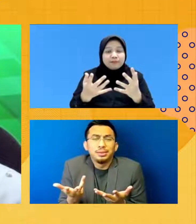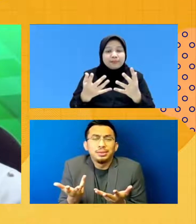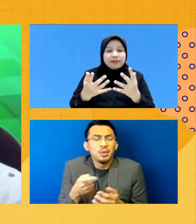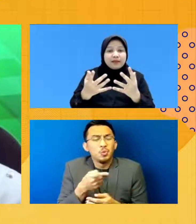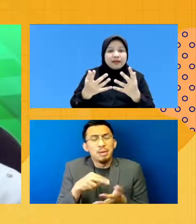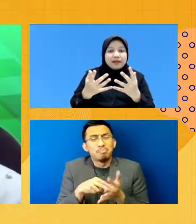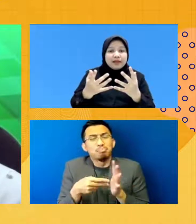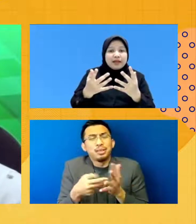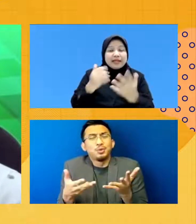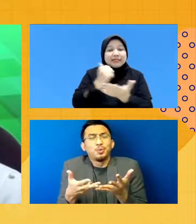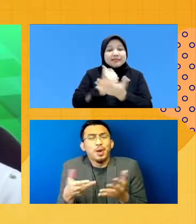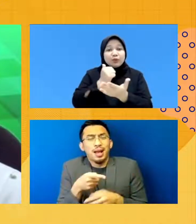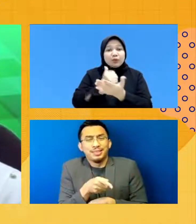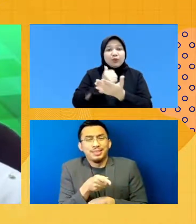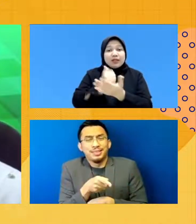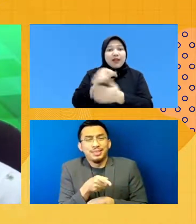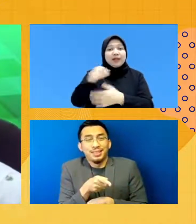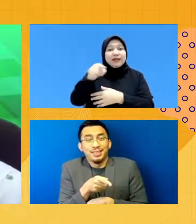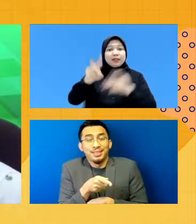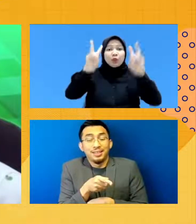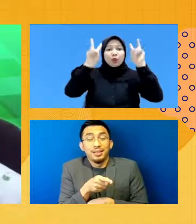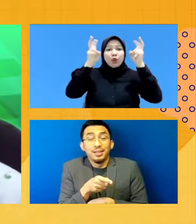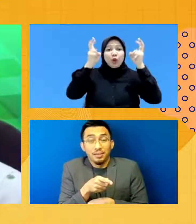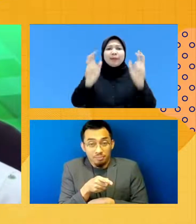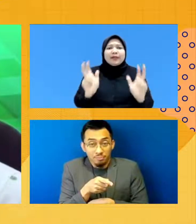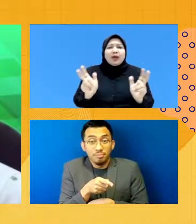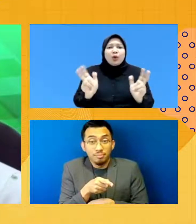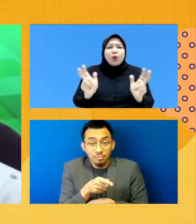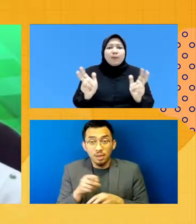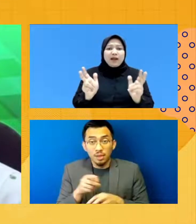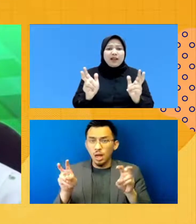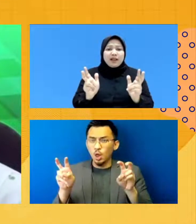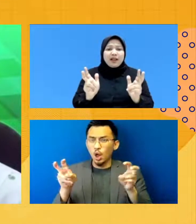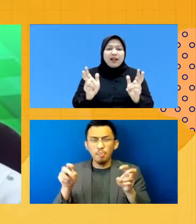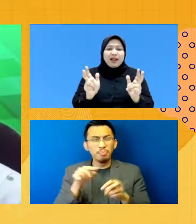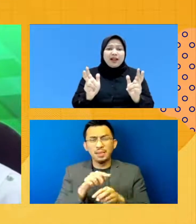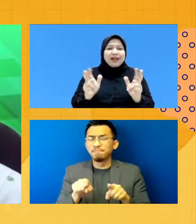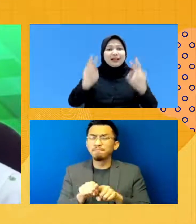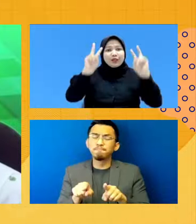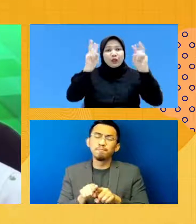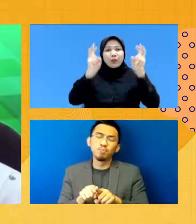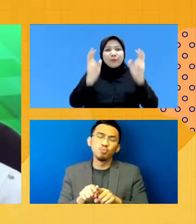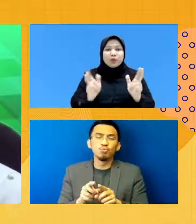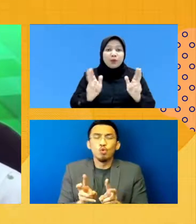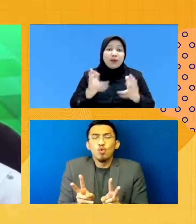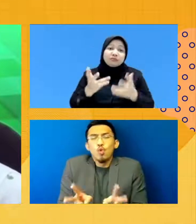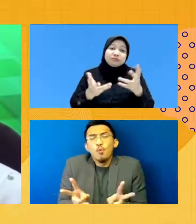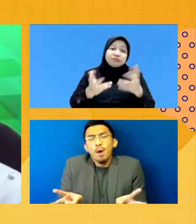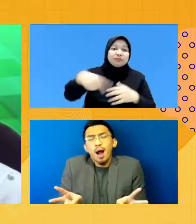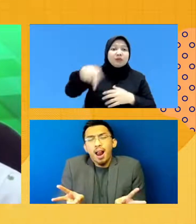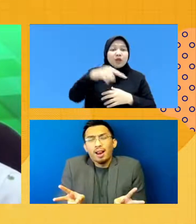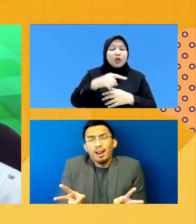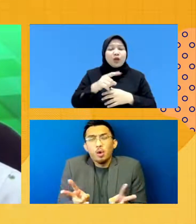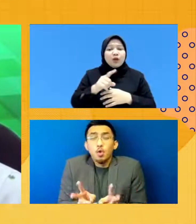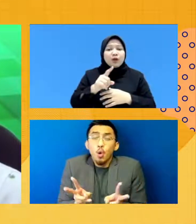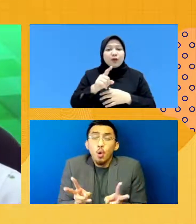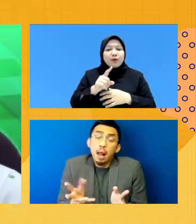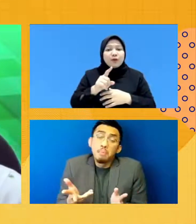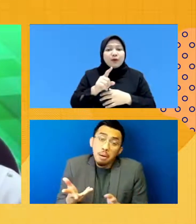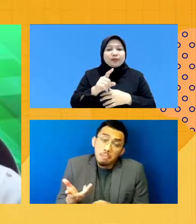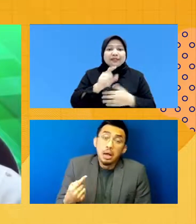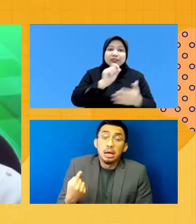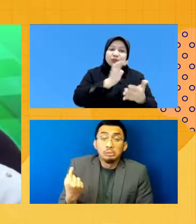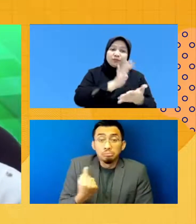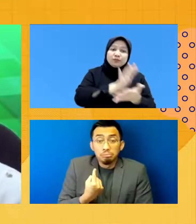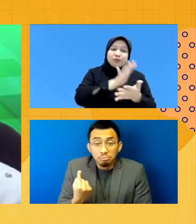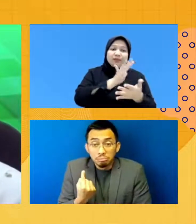topics, these are very normal things, but why we didn't get this knowledge and education when we were in school? Why we had